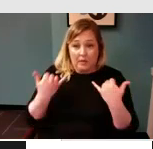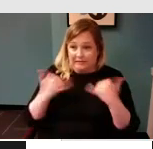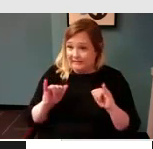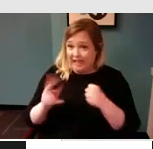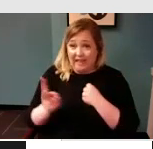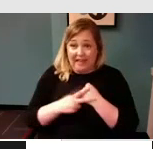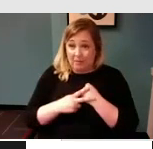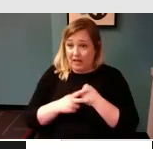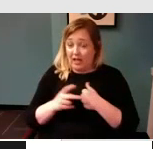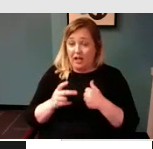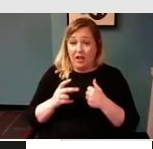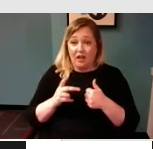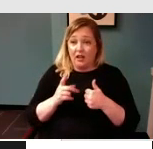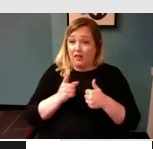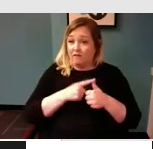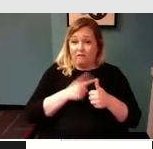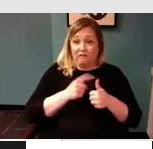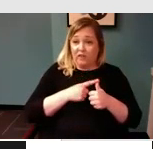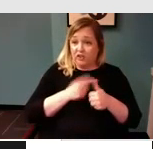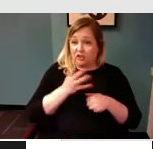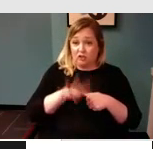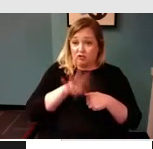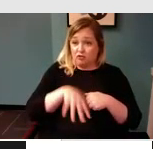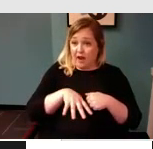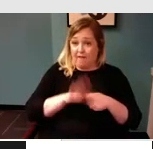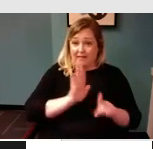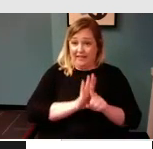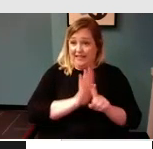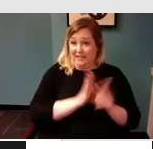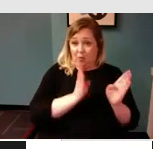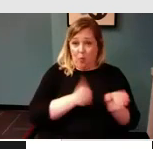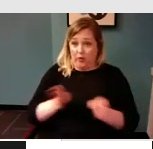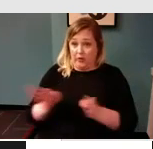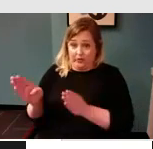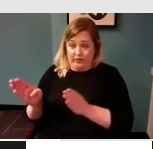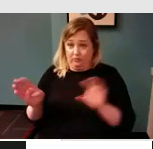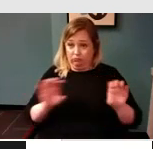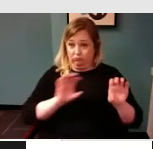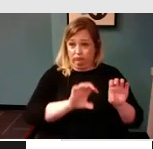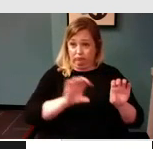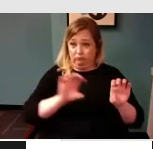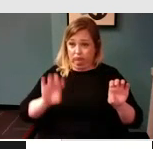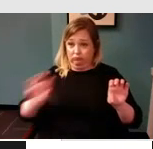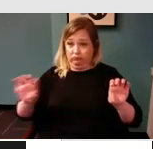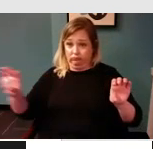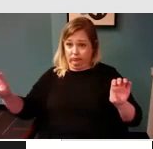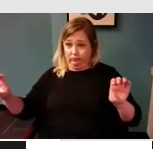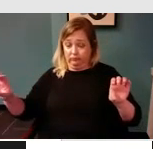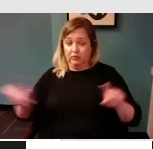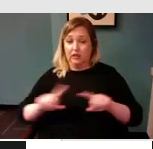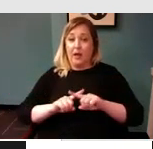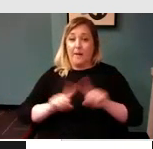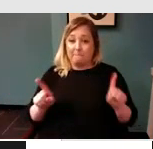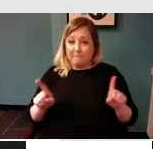original graph, A had a connection to this SCC. But once we reversed it, A became disjoint and then we can just cut it off if there is no